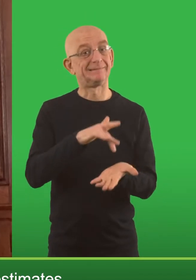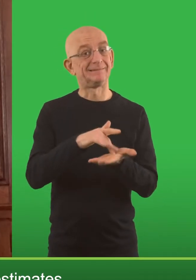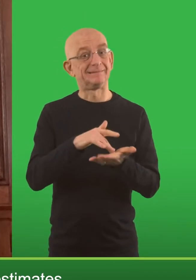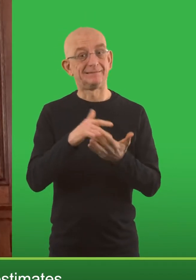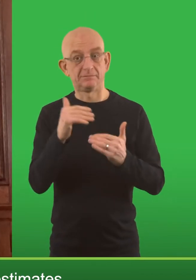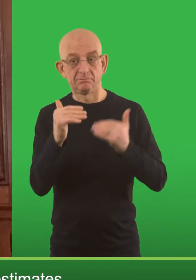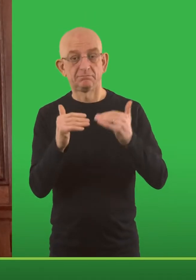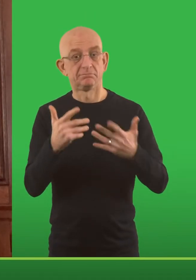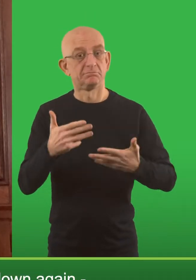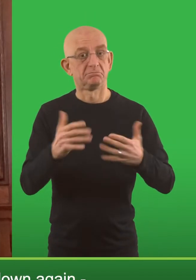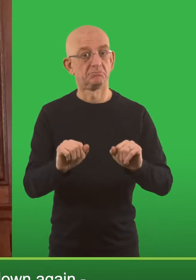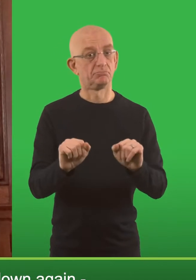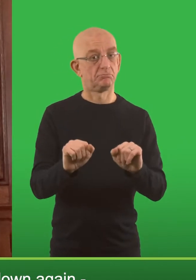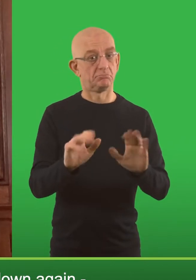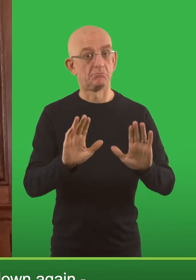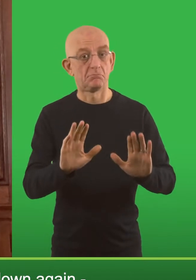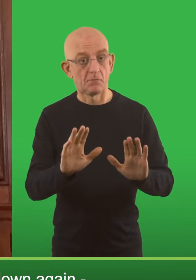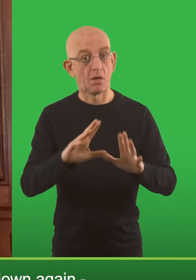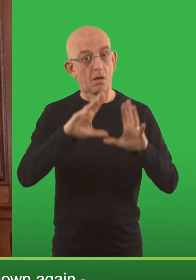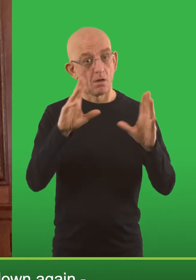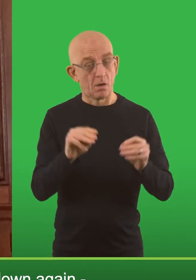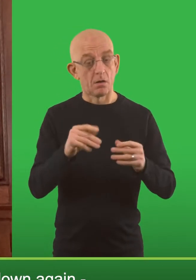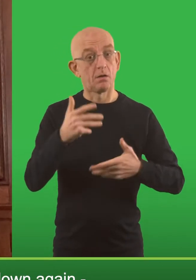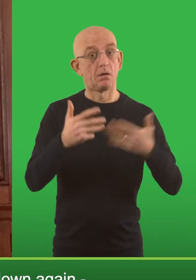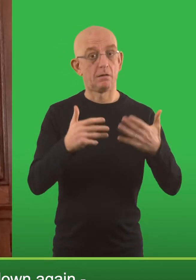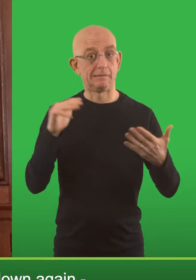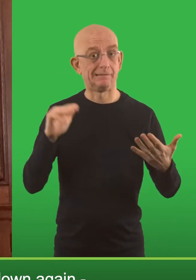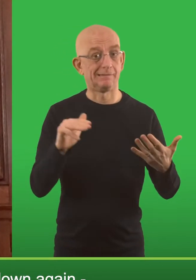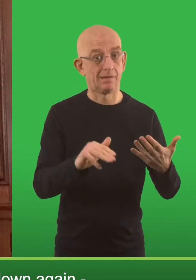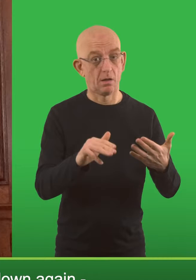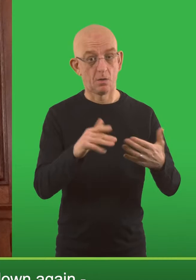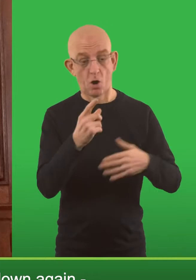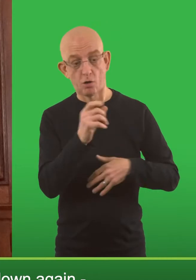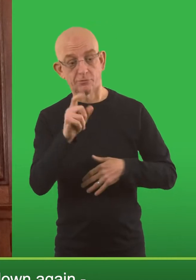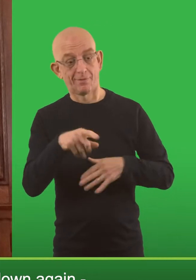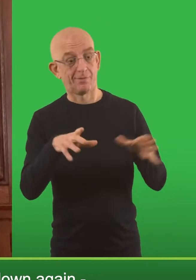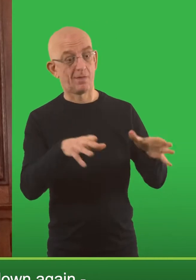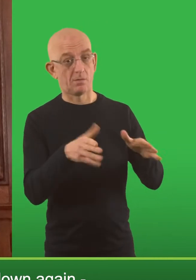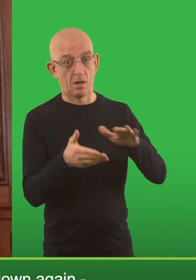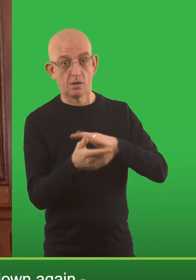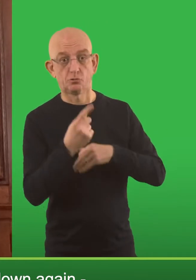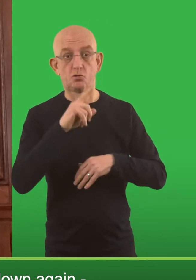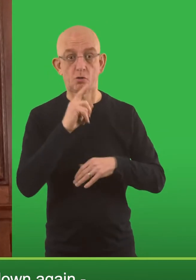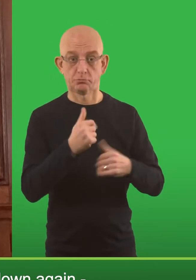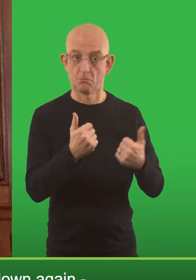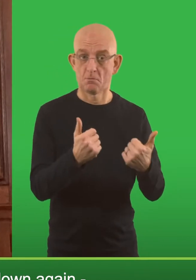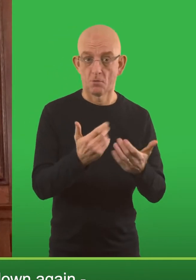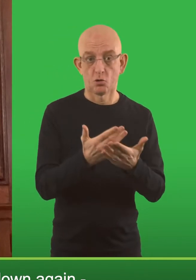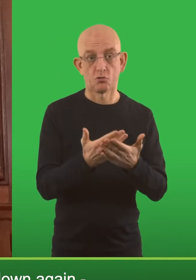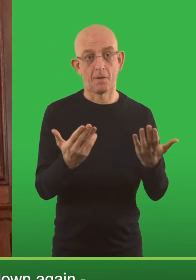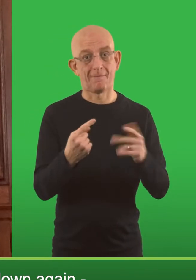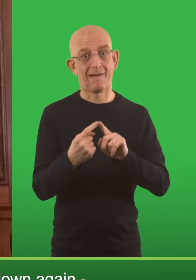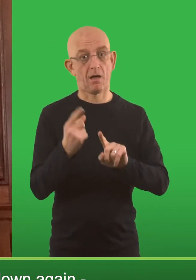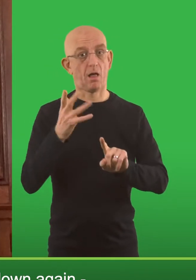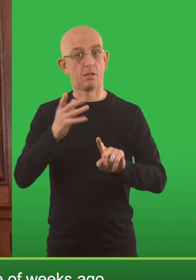level estimates. Overall, the rate is settling to going down again, just below